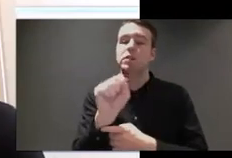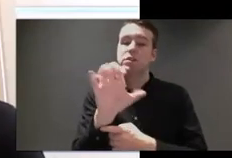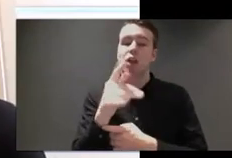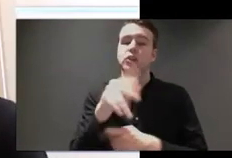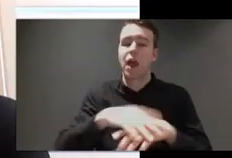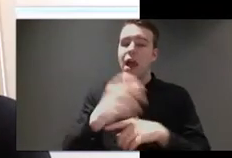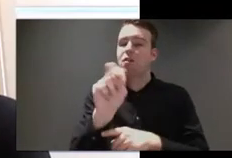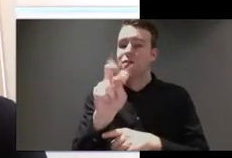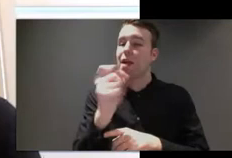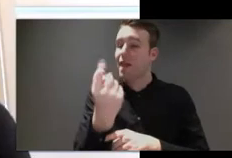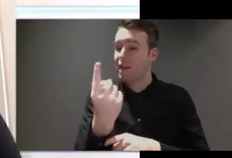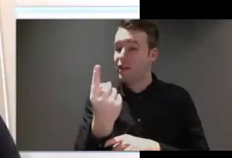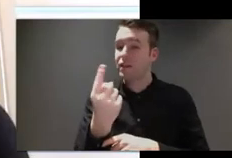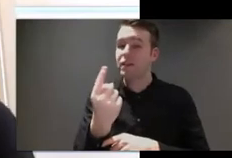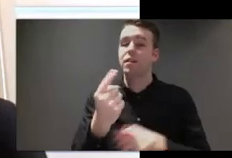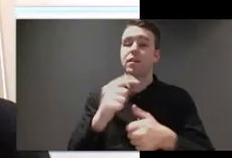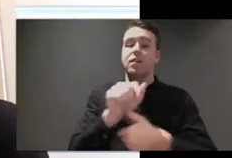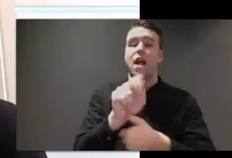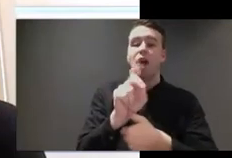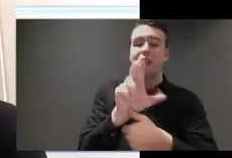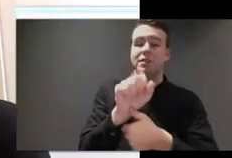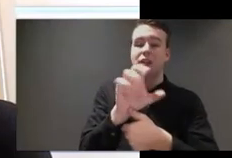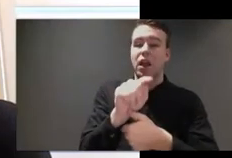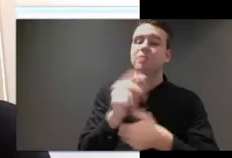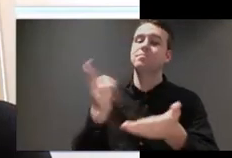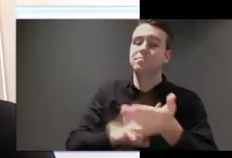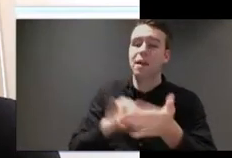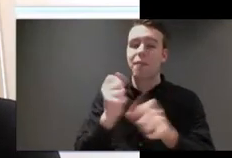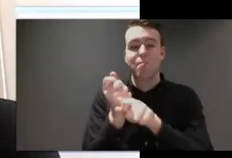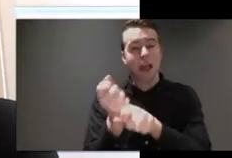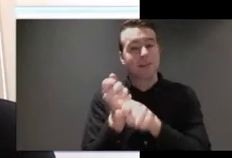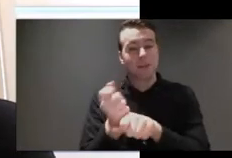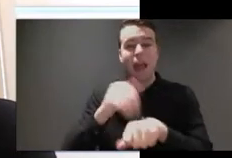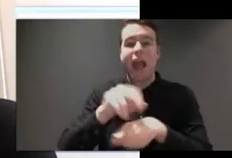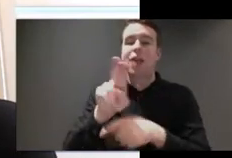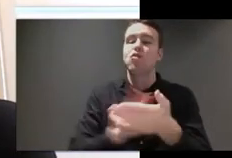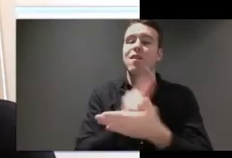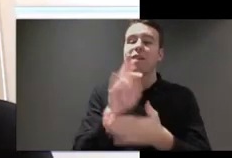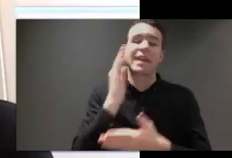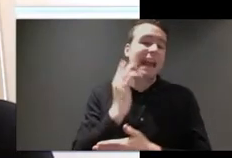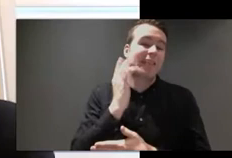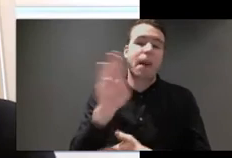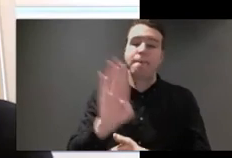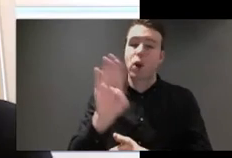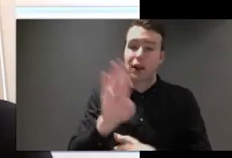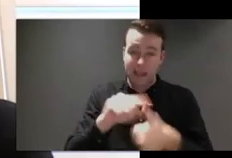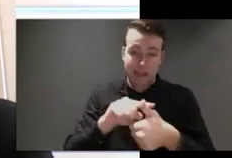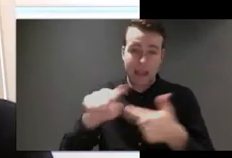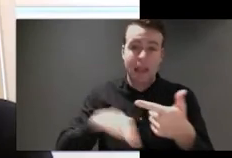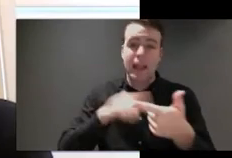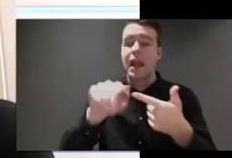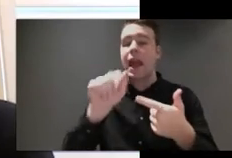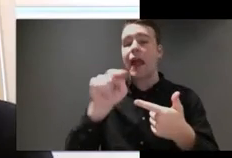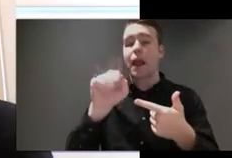November 11th. Andres Scalon signed his letter of intent to play baseball at University of California, Berkeley. And Anna